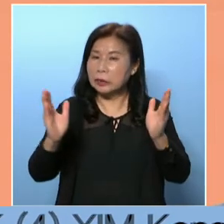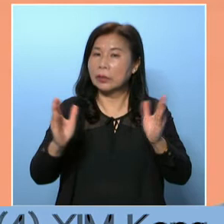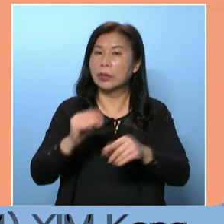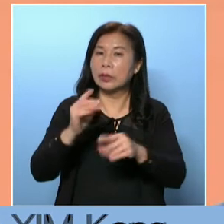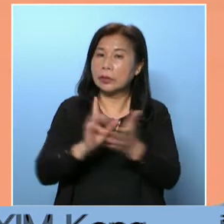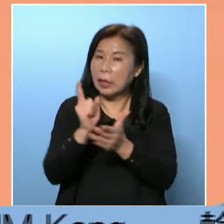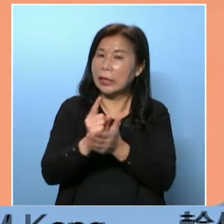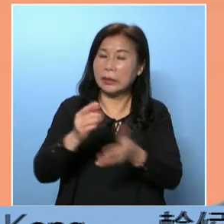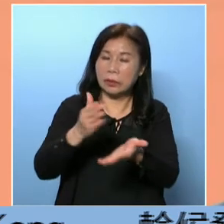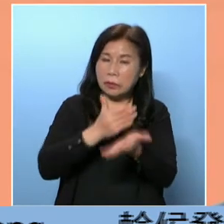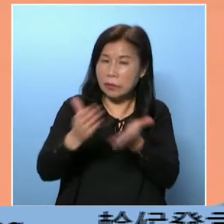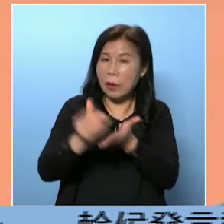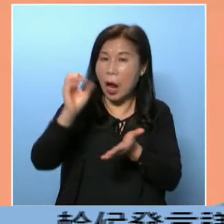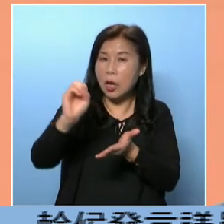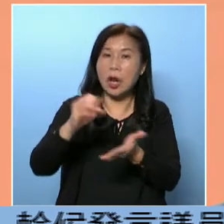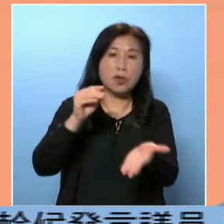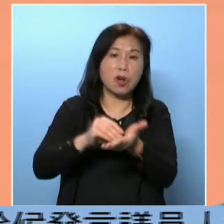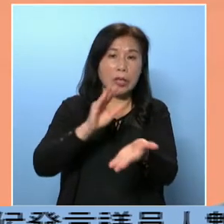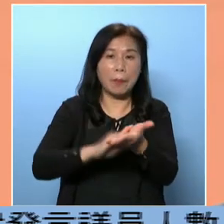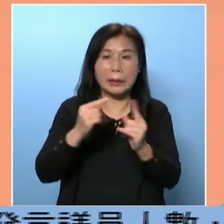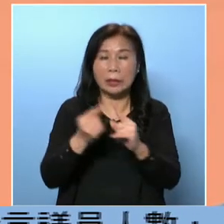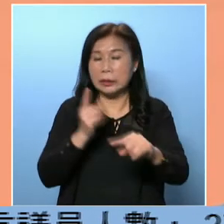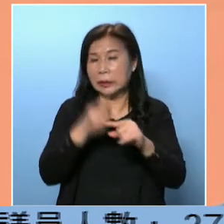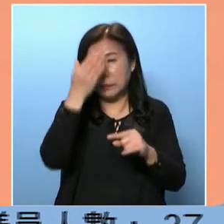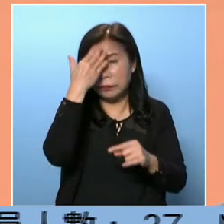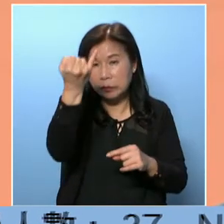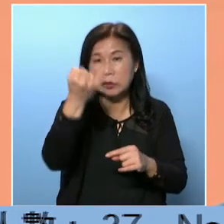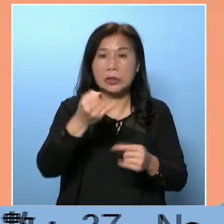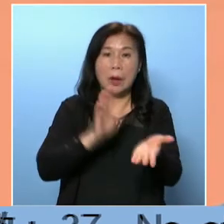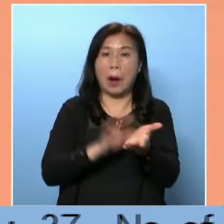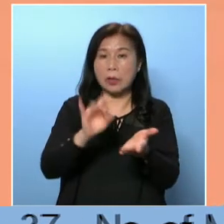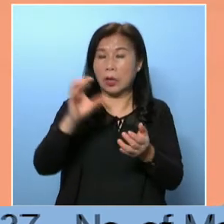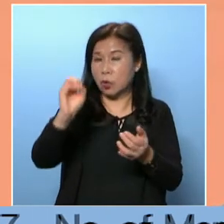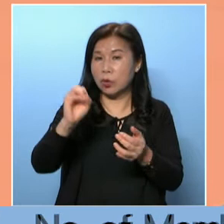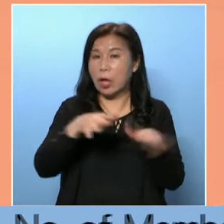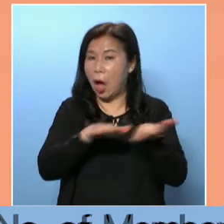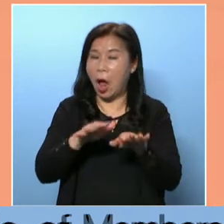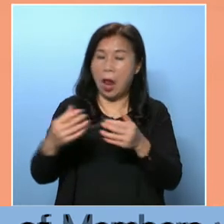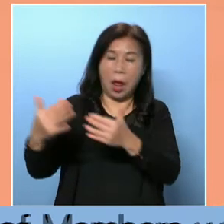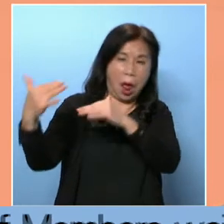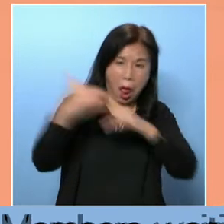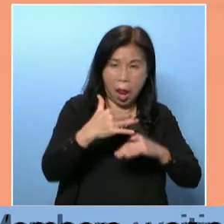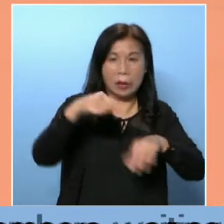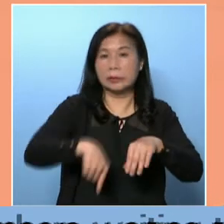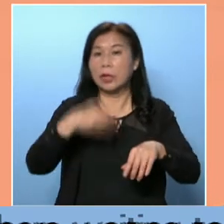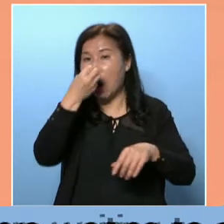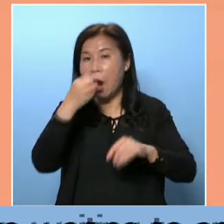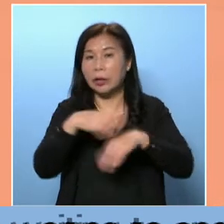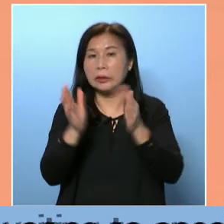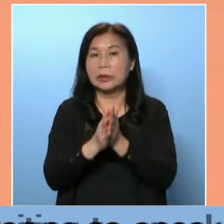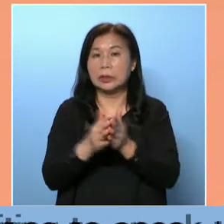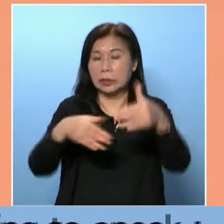and achieve brief periods of zero infections. Unfortunately, brief good time doesn't last. The Omicron led to